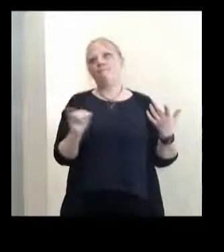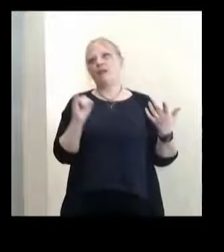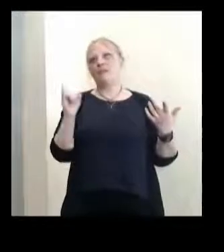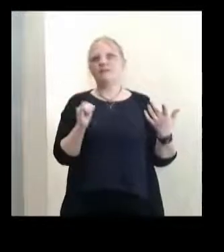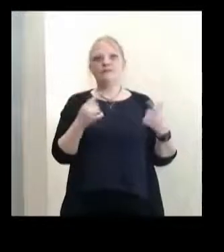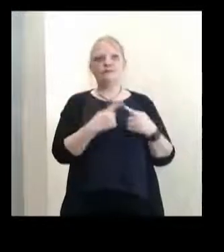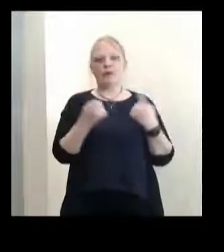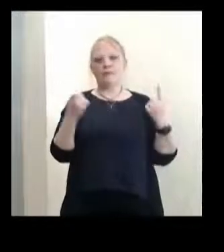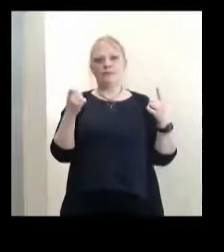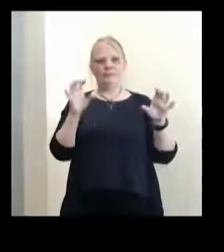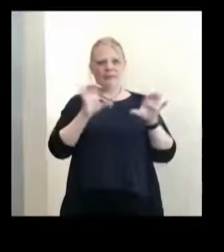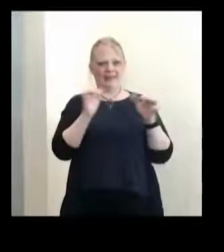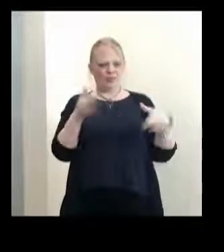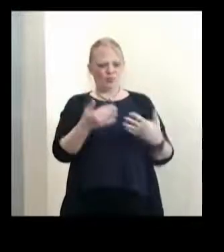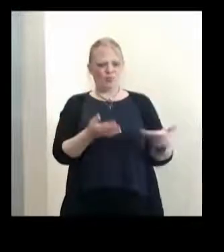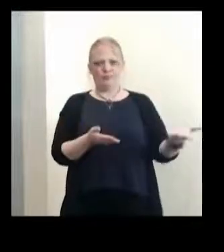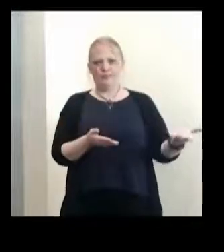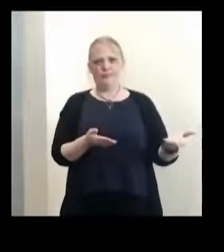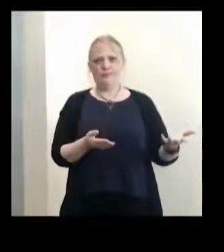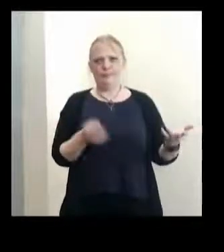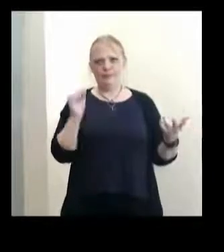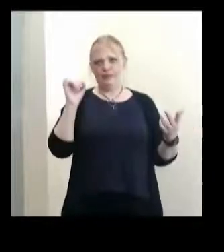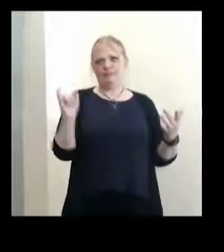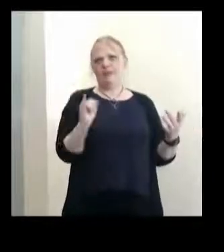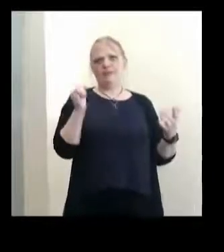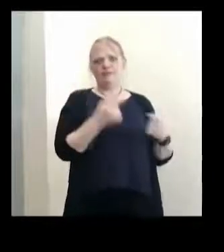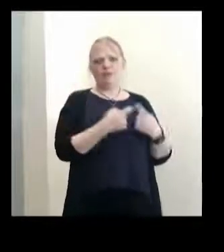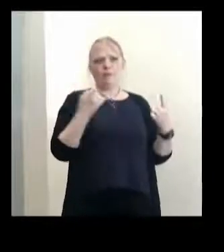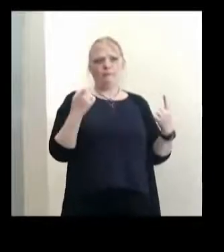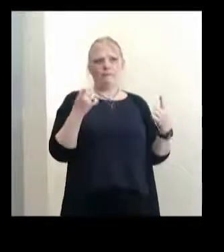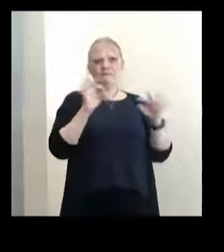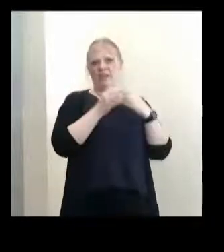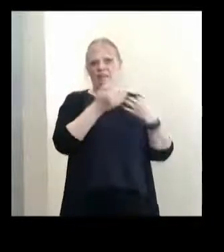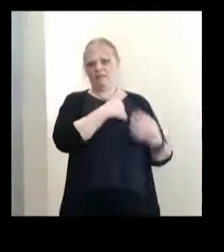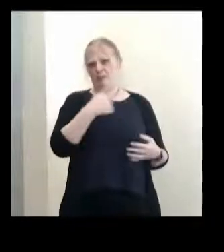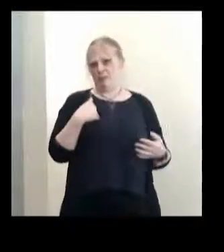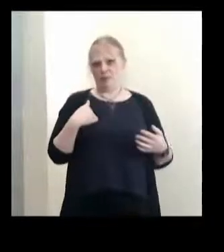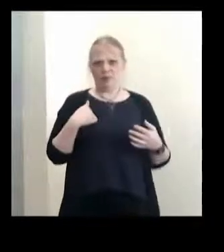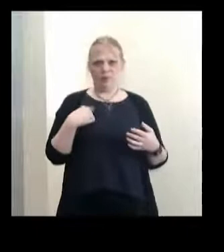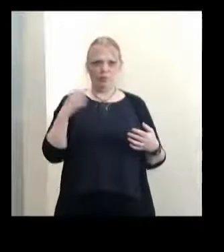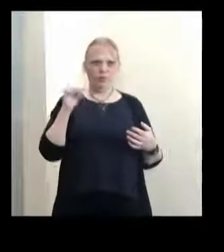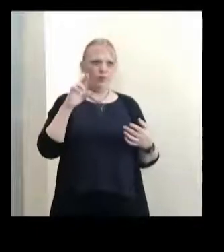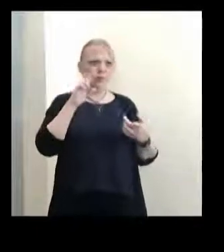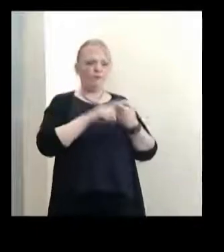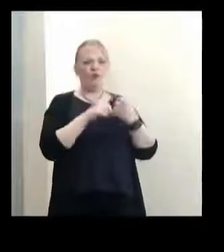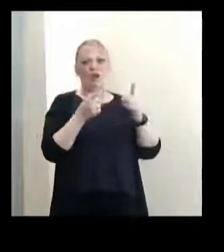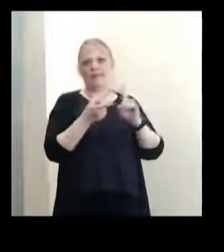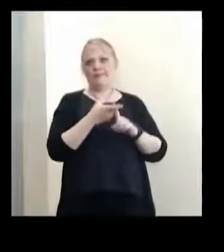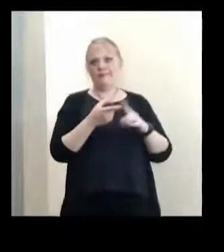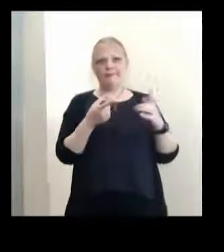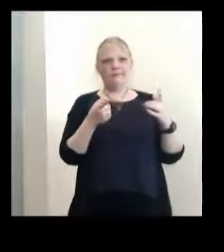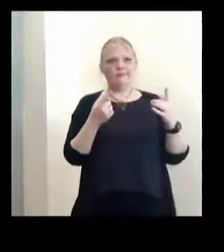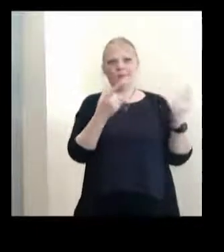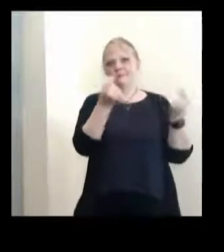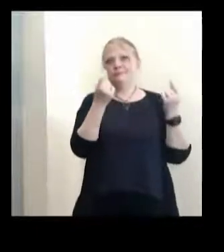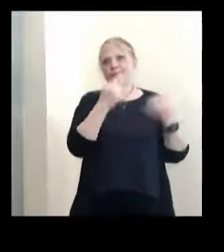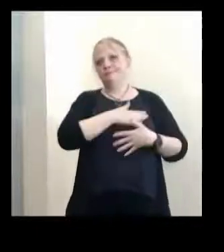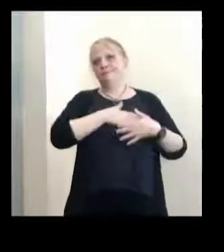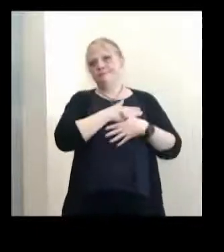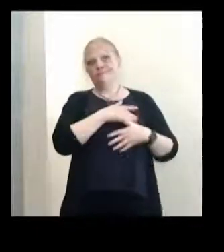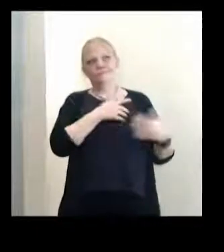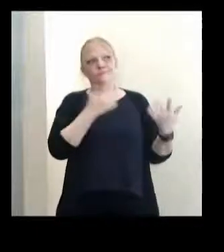the classroom. So they can get infected from a family member or a friend, doing something else fun. So there are